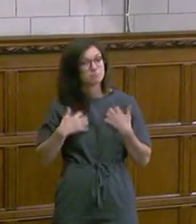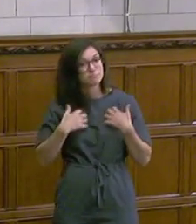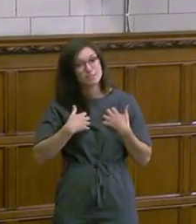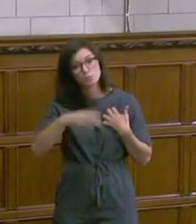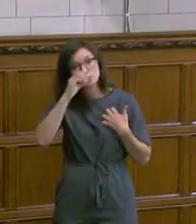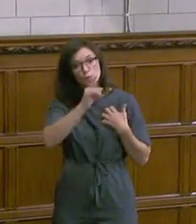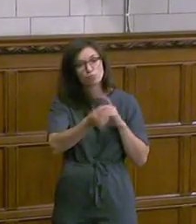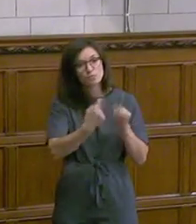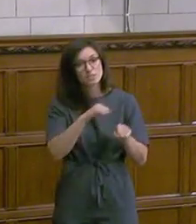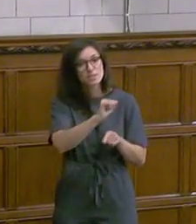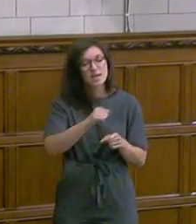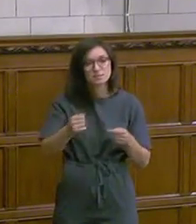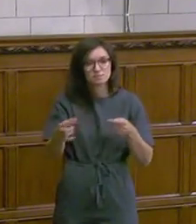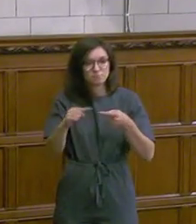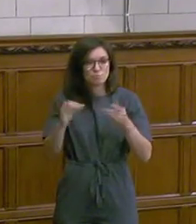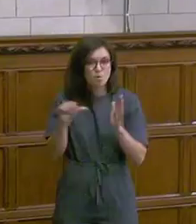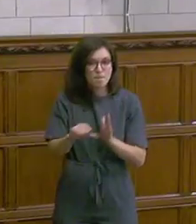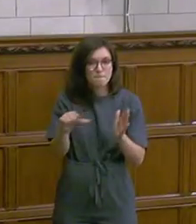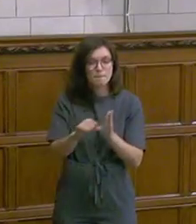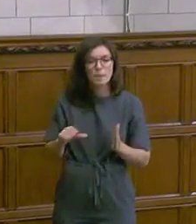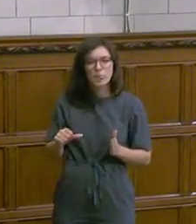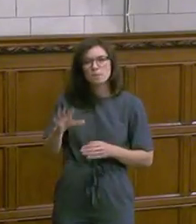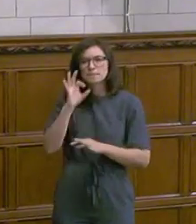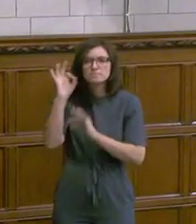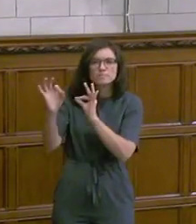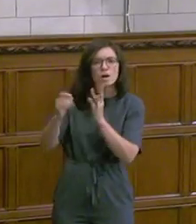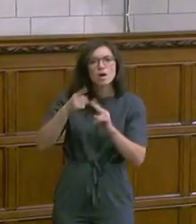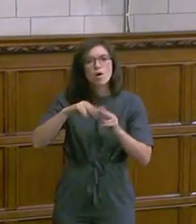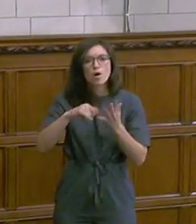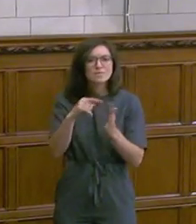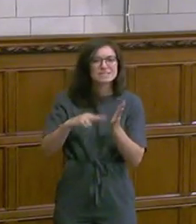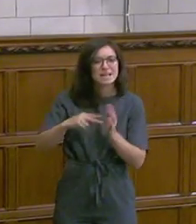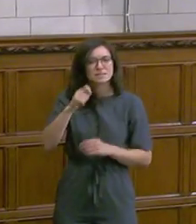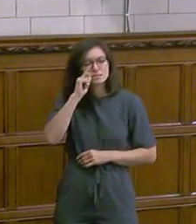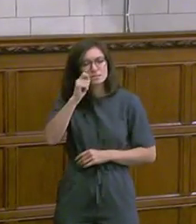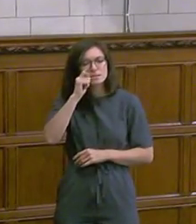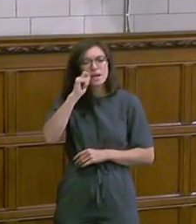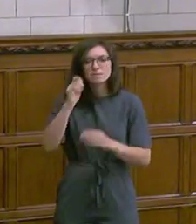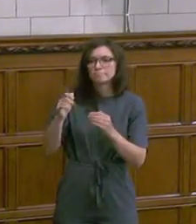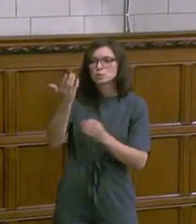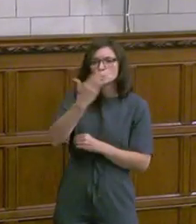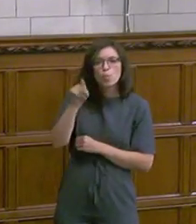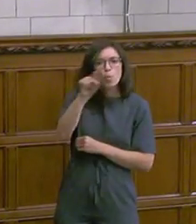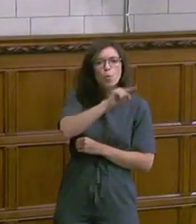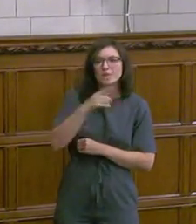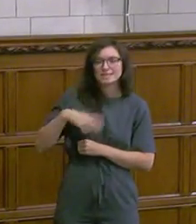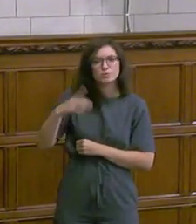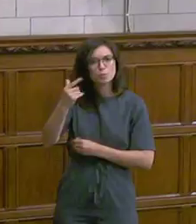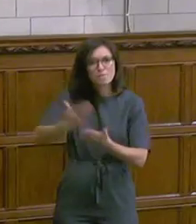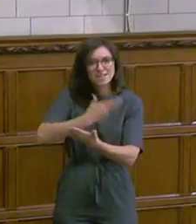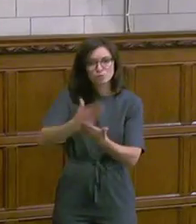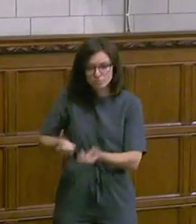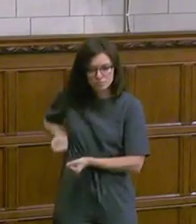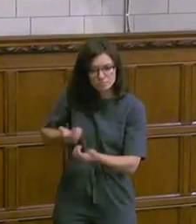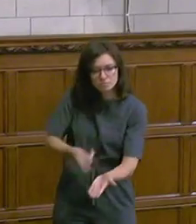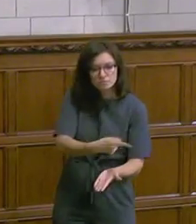The NDCS welcomed the Department asking Ofsted how schools can better be held to account for the support that they give to children